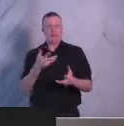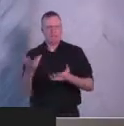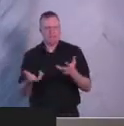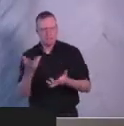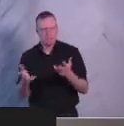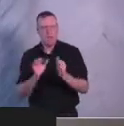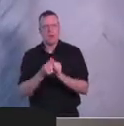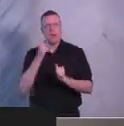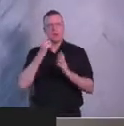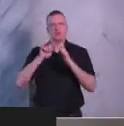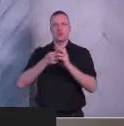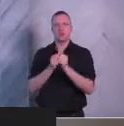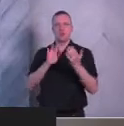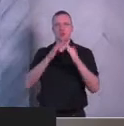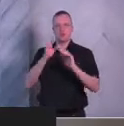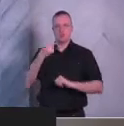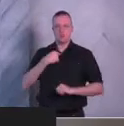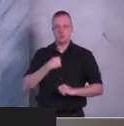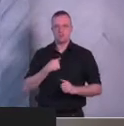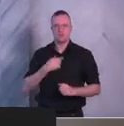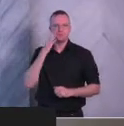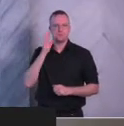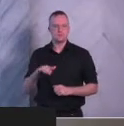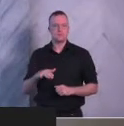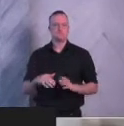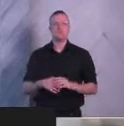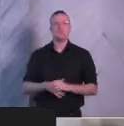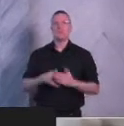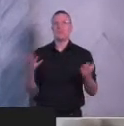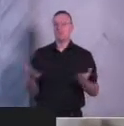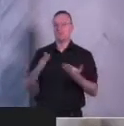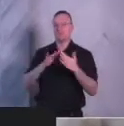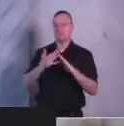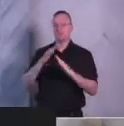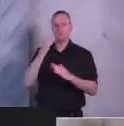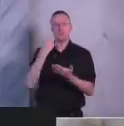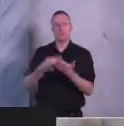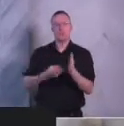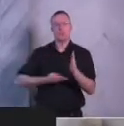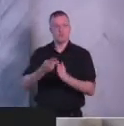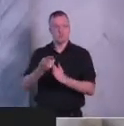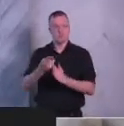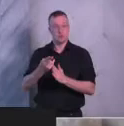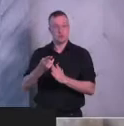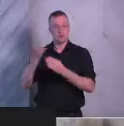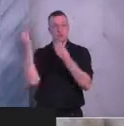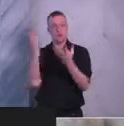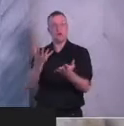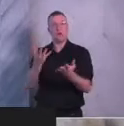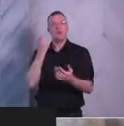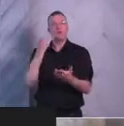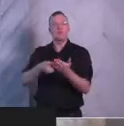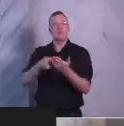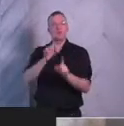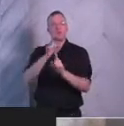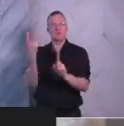it really begins with community for me. In our community, when we speak truth and we bring light to situations, we can